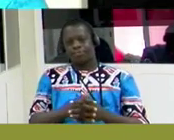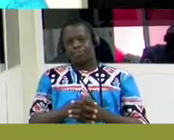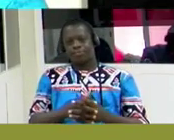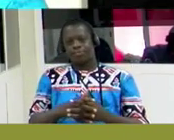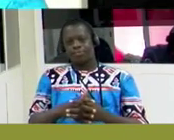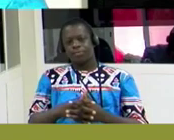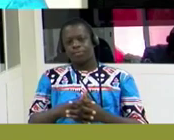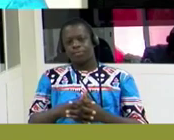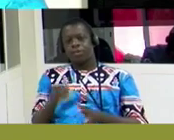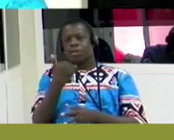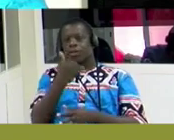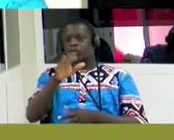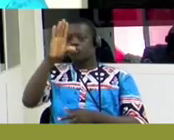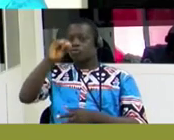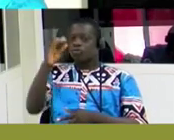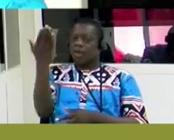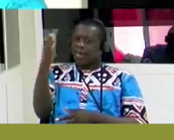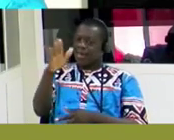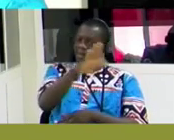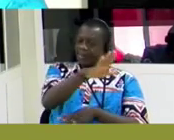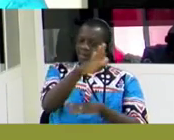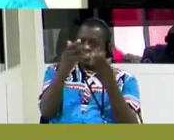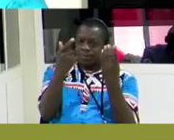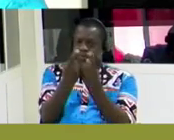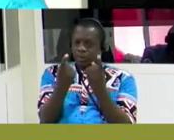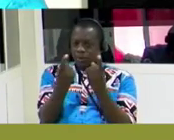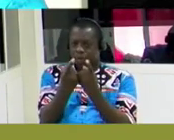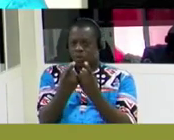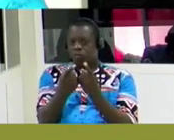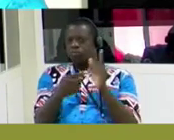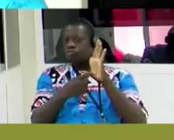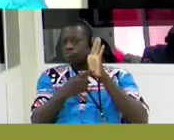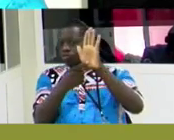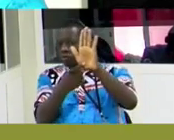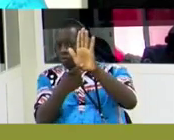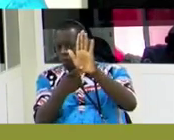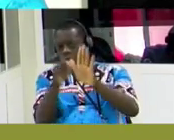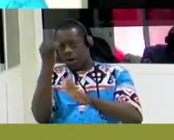Did they do anything to suggest that they were